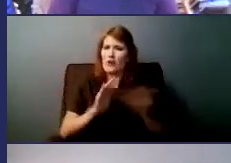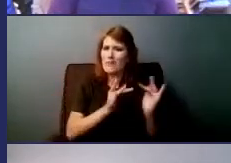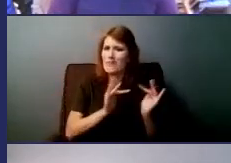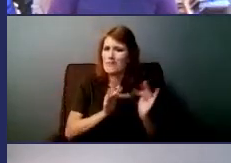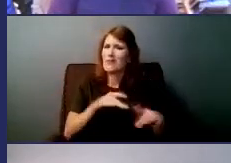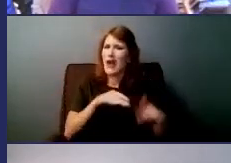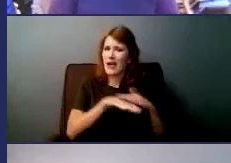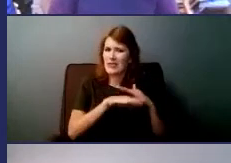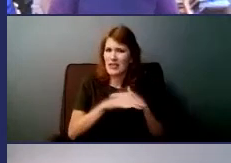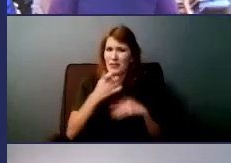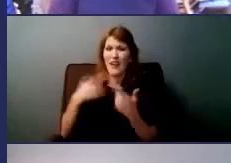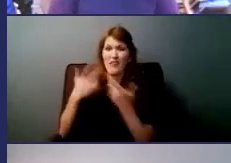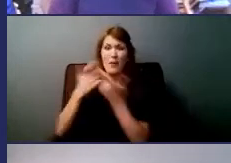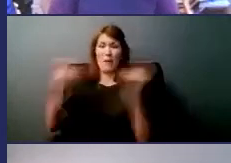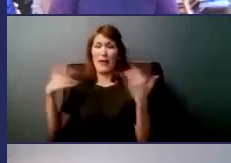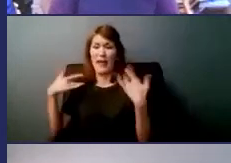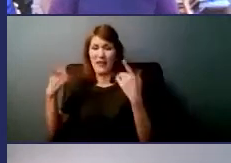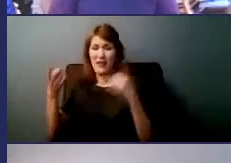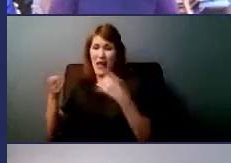happening simultaneously.